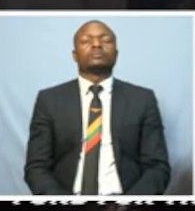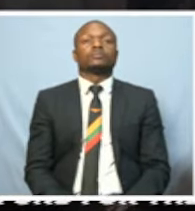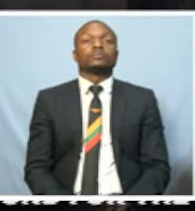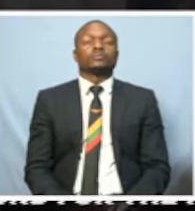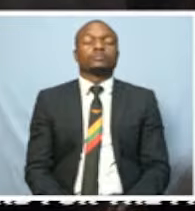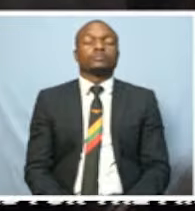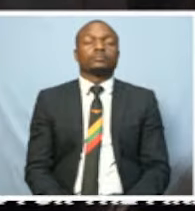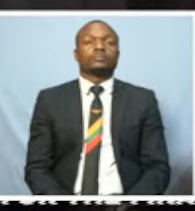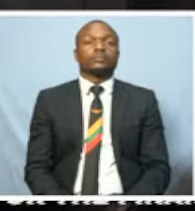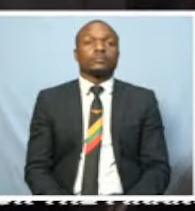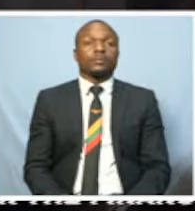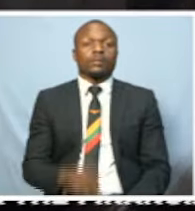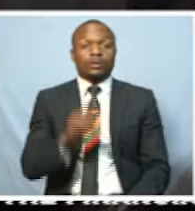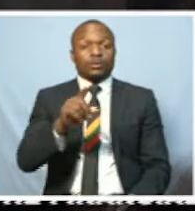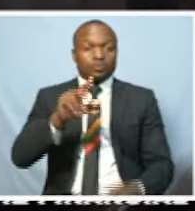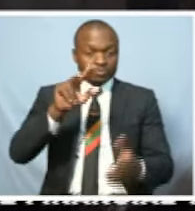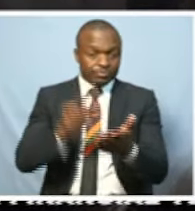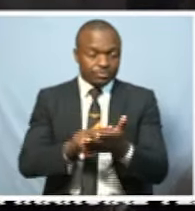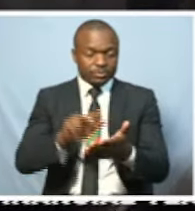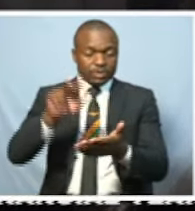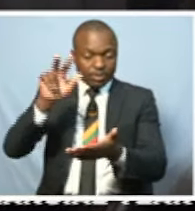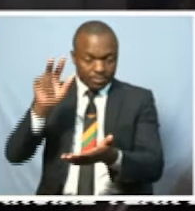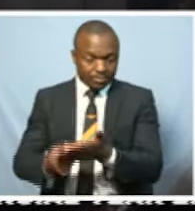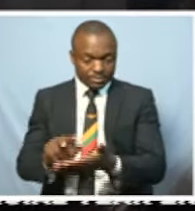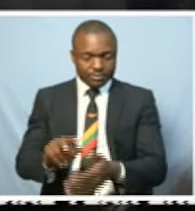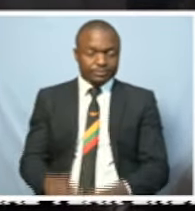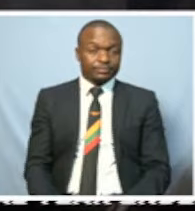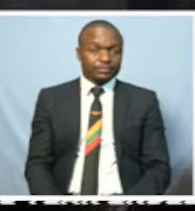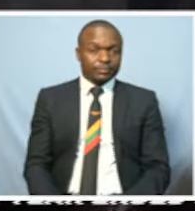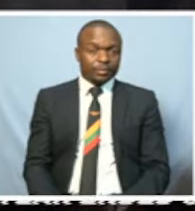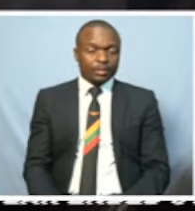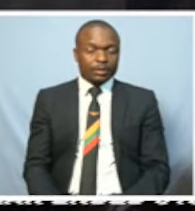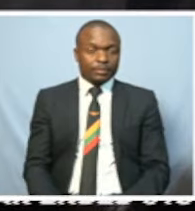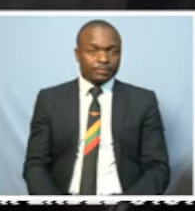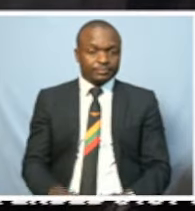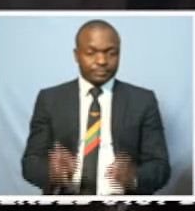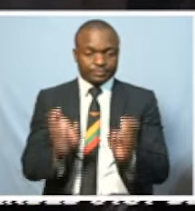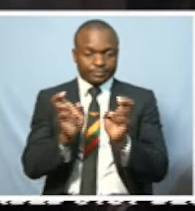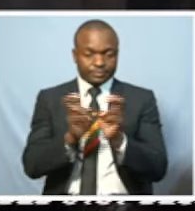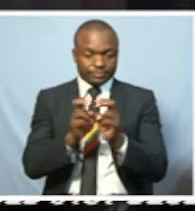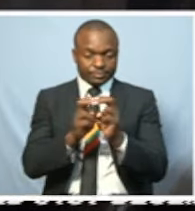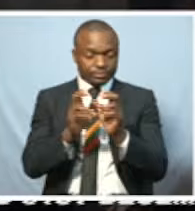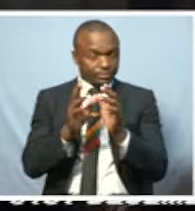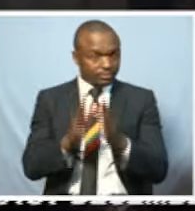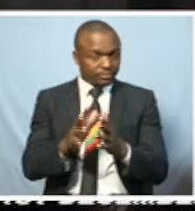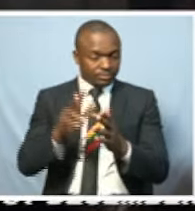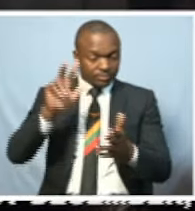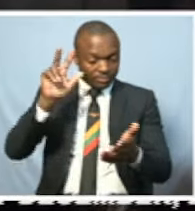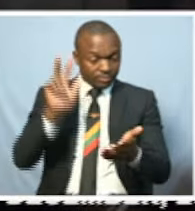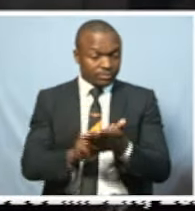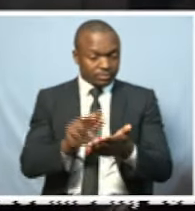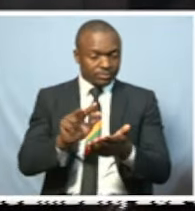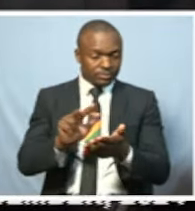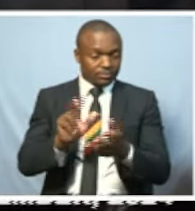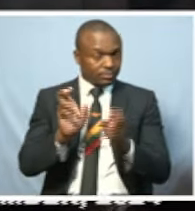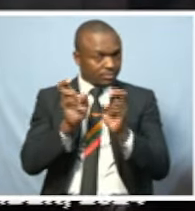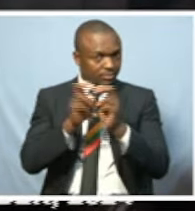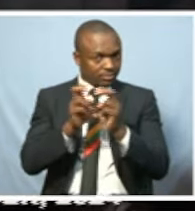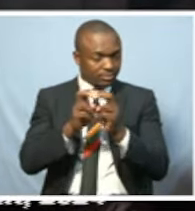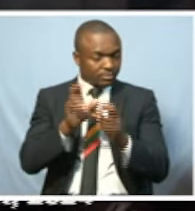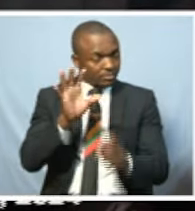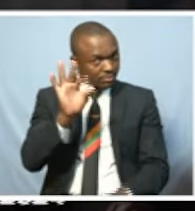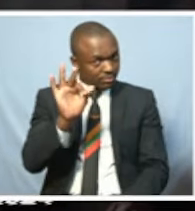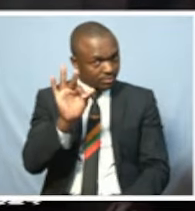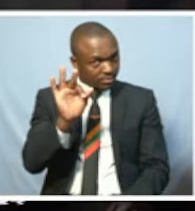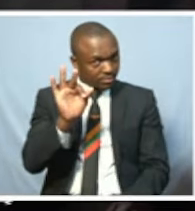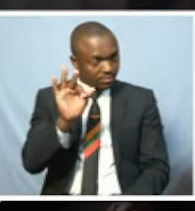where you sign the signatures, the contractor signed the contract on 19th June